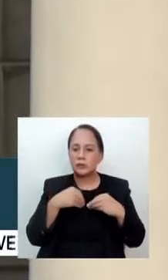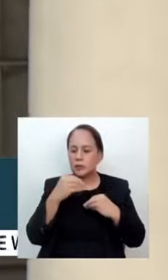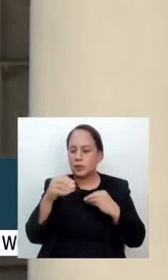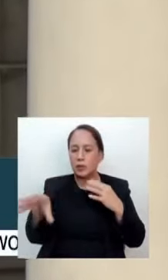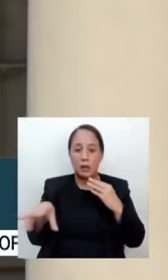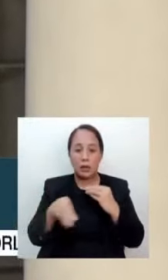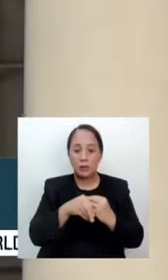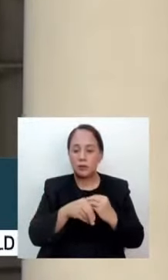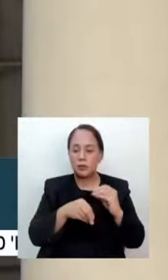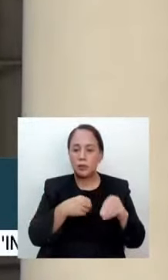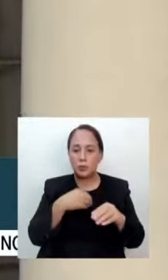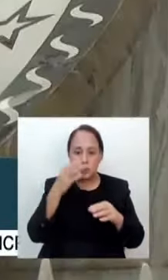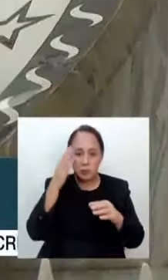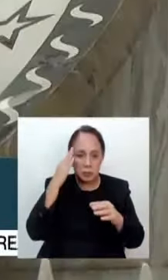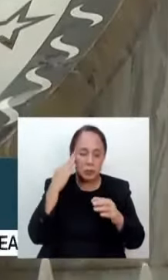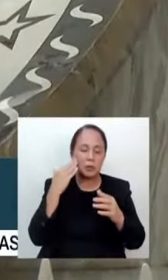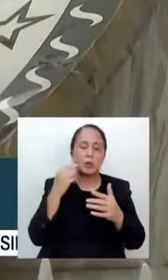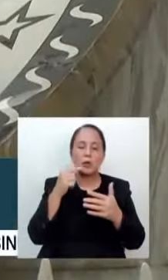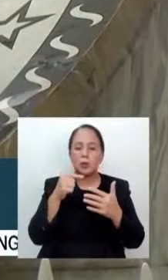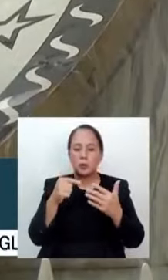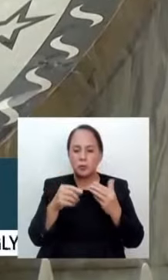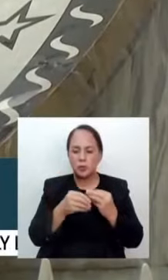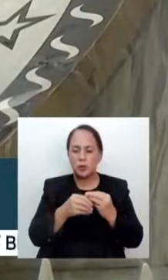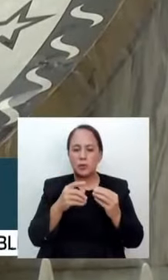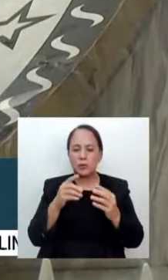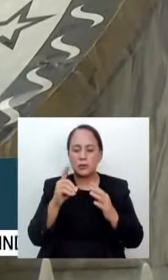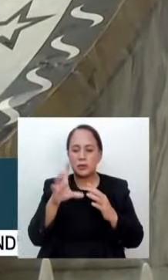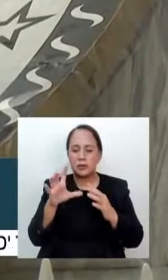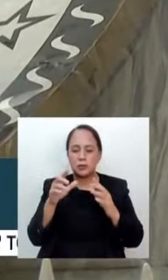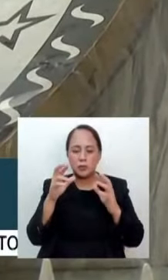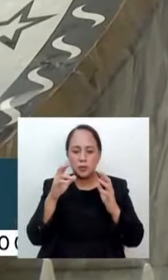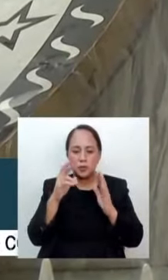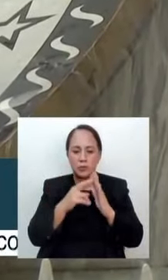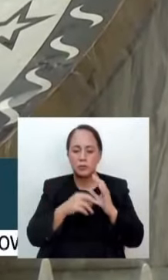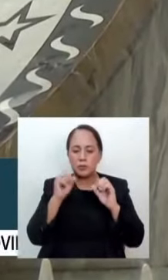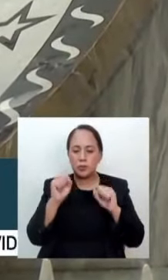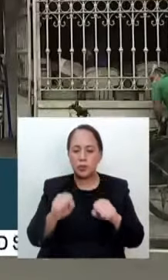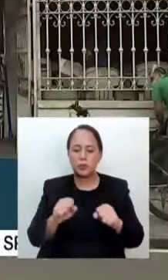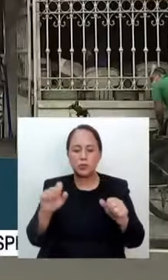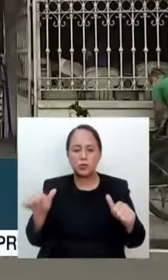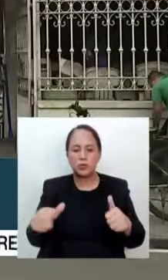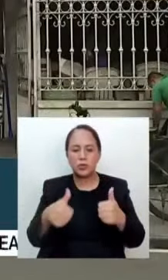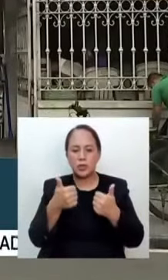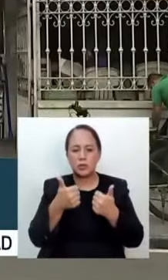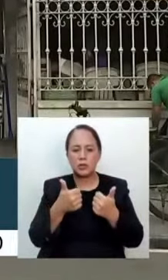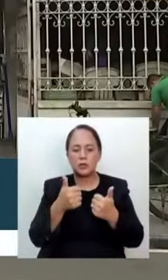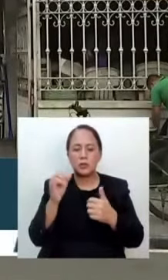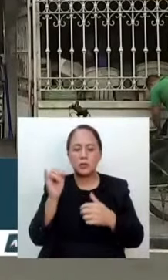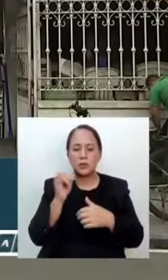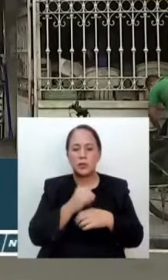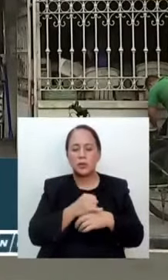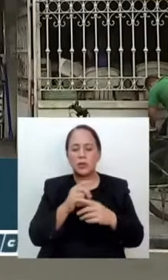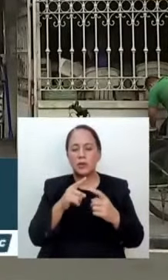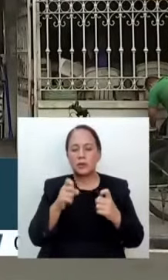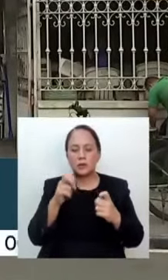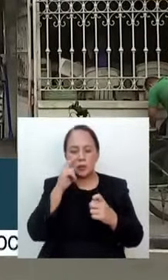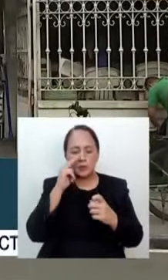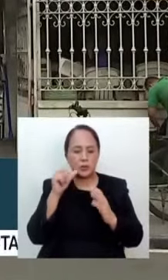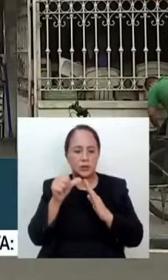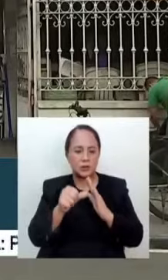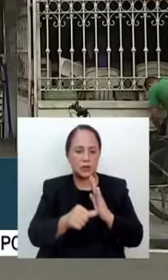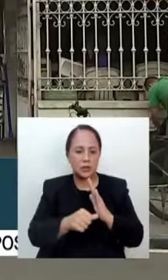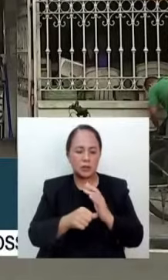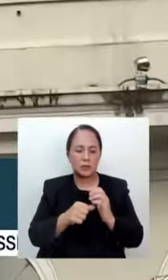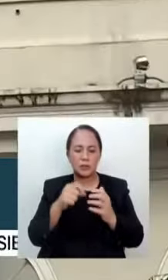and pleadings on the issue. But the December ruling said it's possible to challenge the remaining provisions of the Anti-Terrorism Act once these